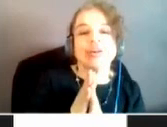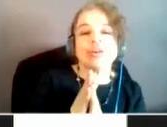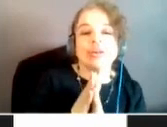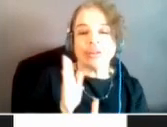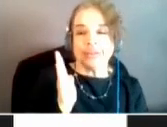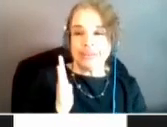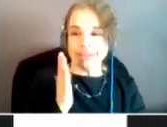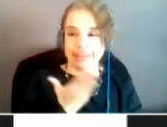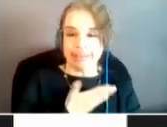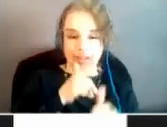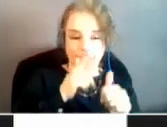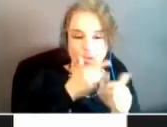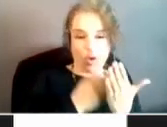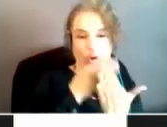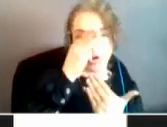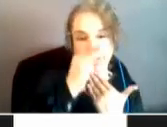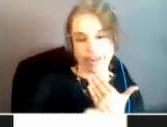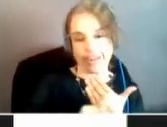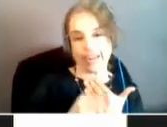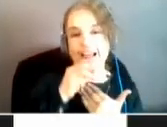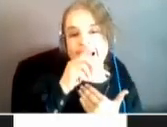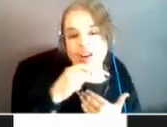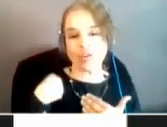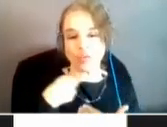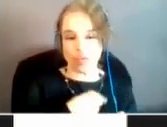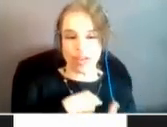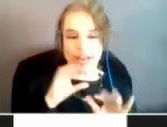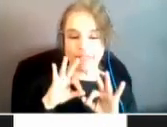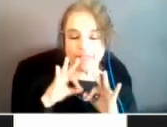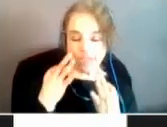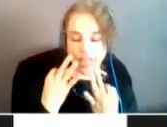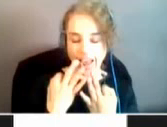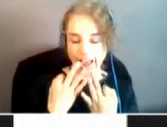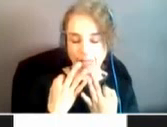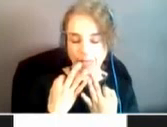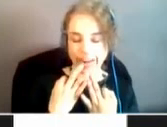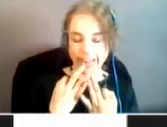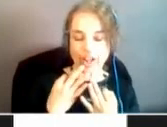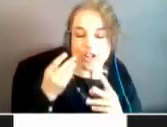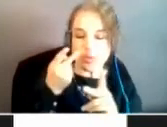our first program under Office on Aging is we have the Family Caregiver Support Program.